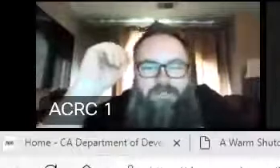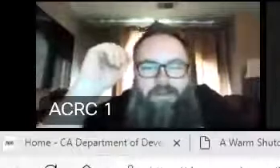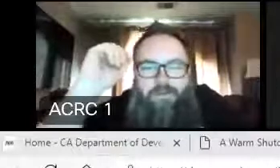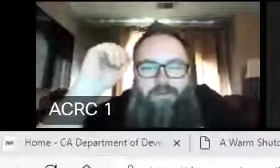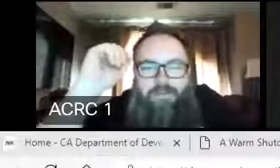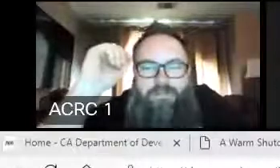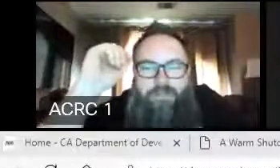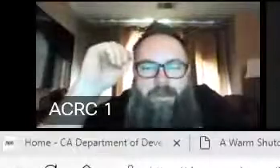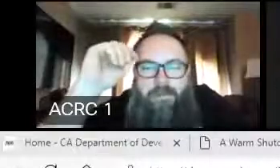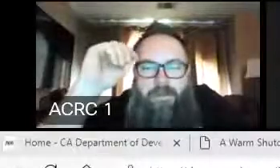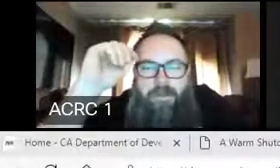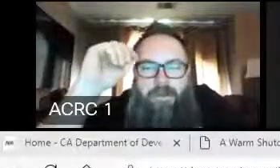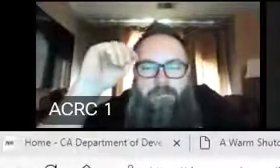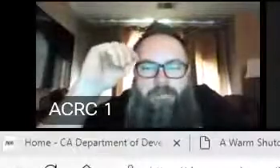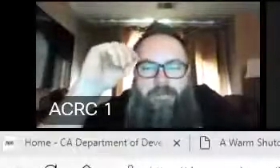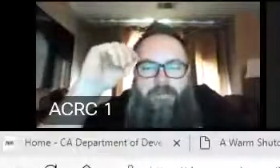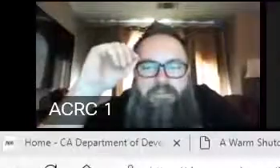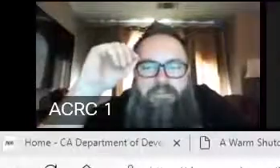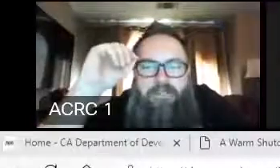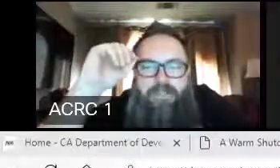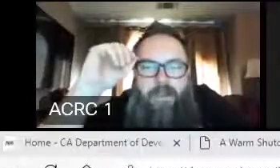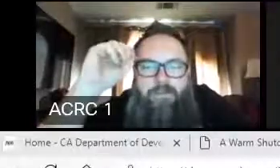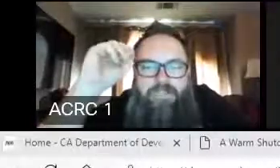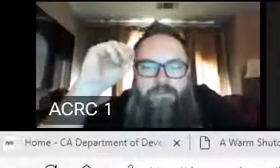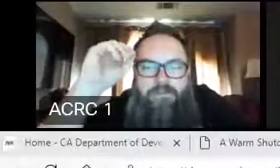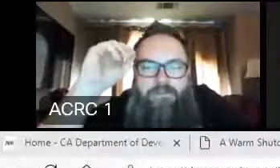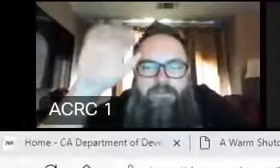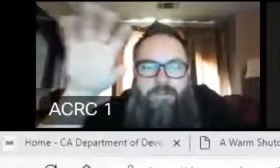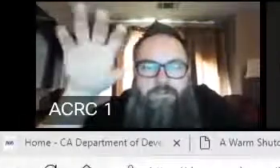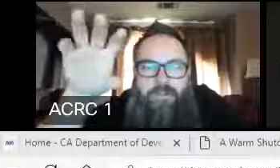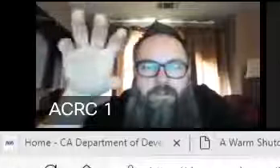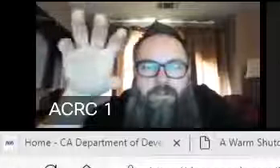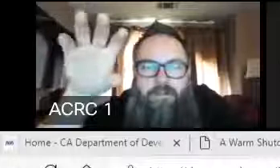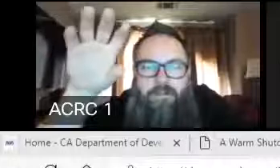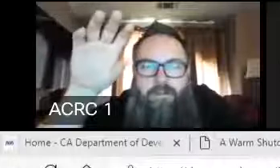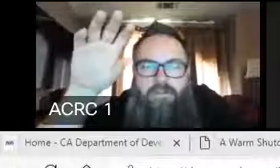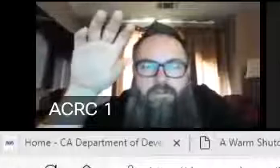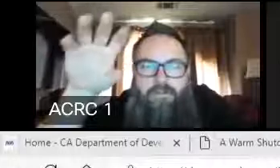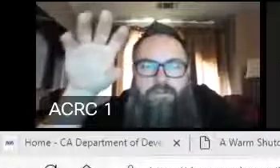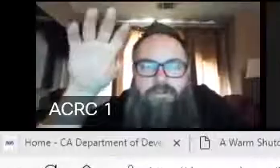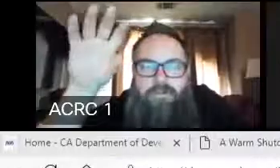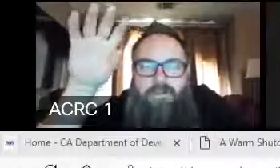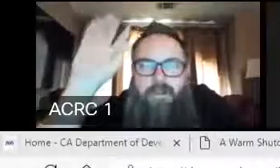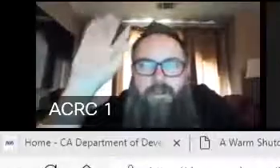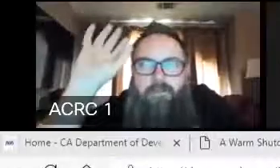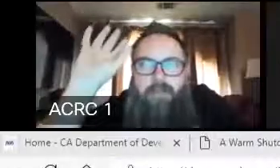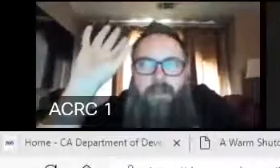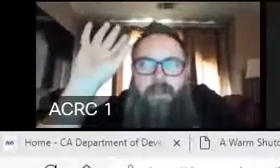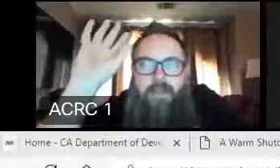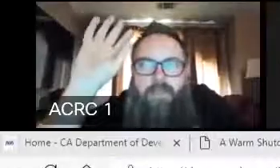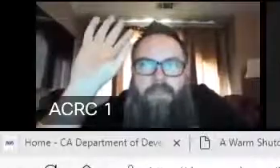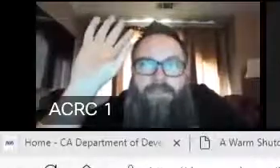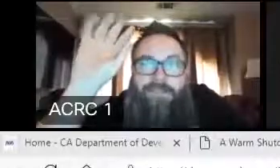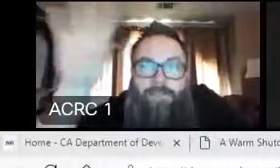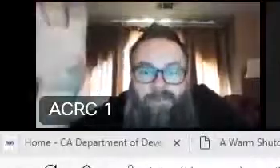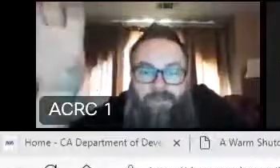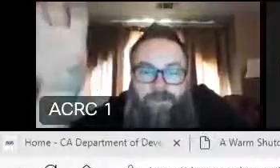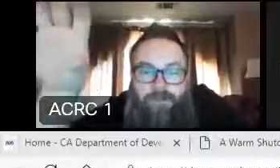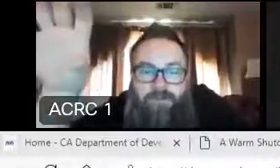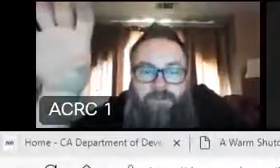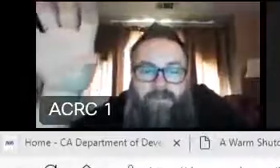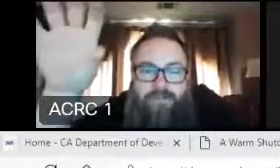number of providers have expressed interest in after I emailed folks after our last coffee with community services was also bringing in the Disability